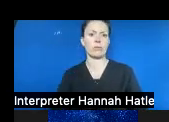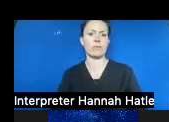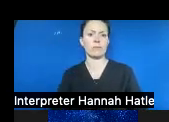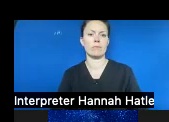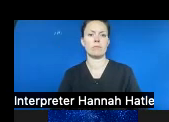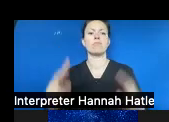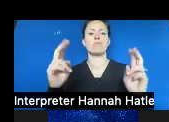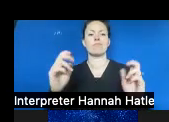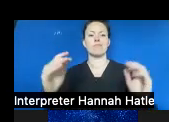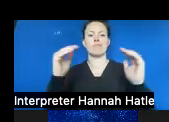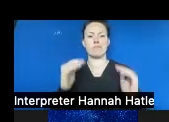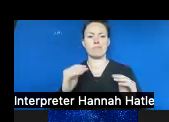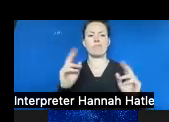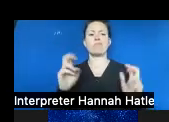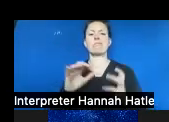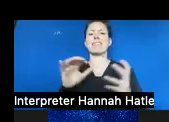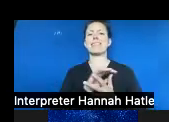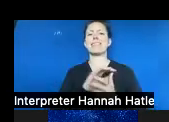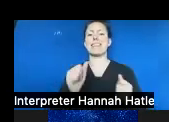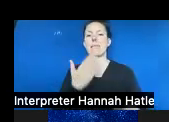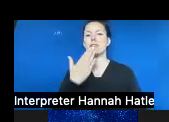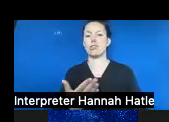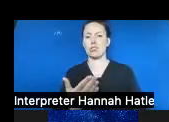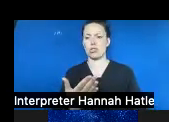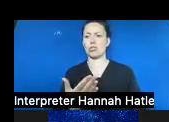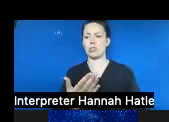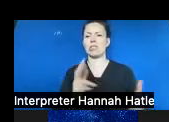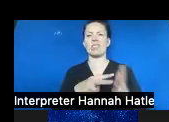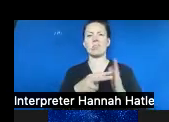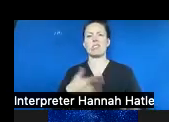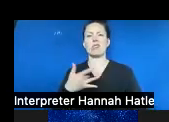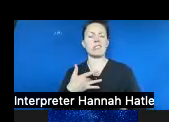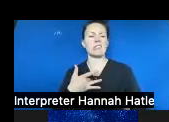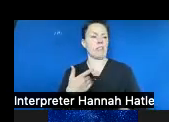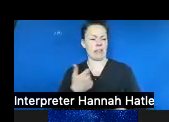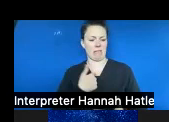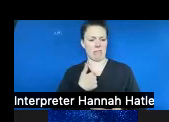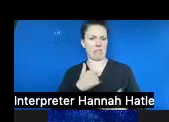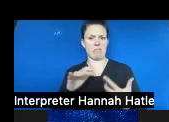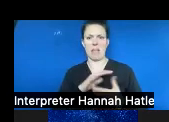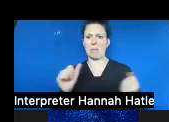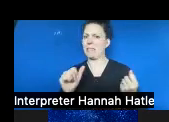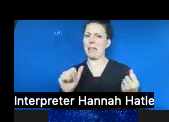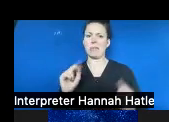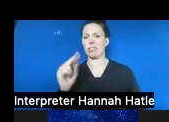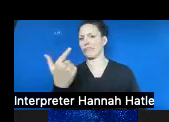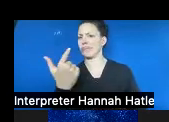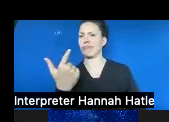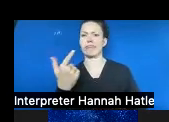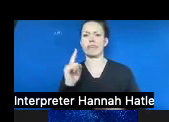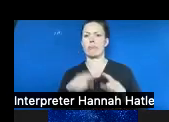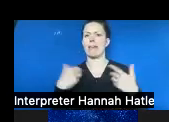doing the work for 22 years, but I am a survivor. And that is that internal healing journey of feeling